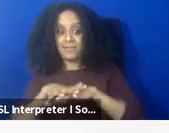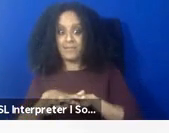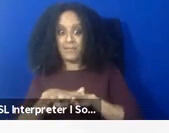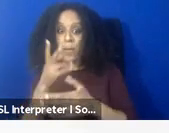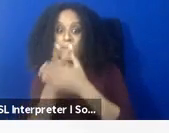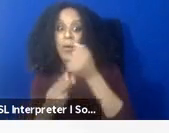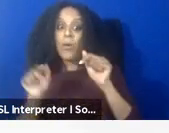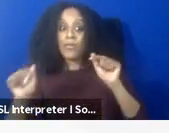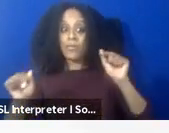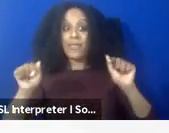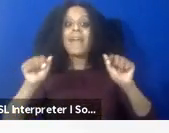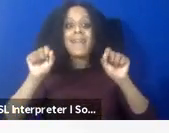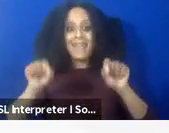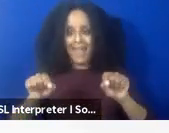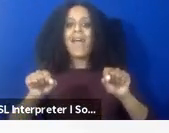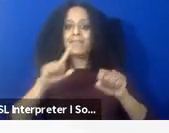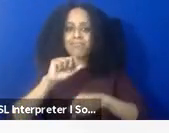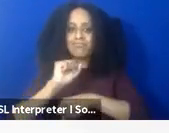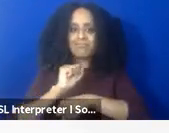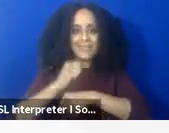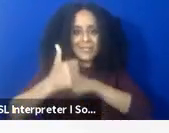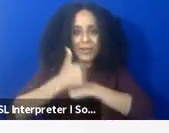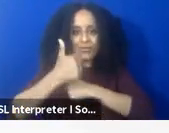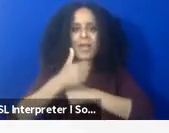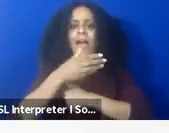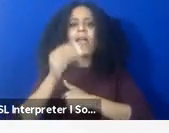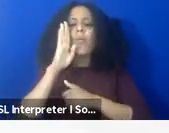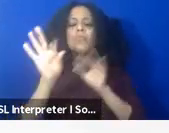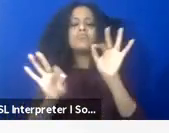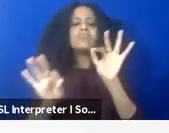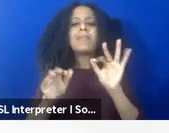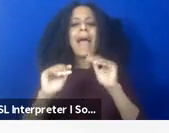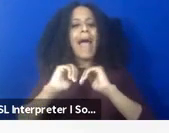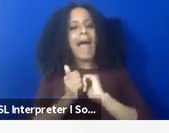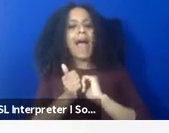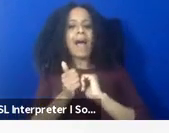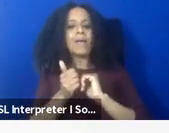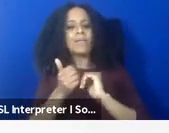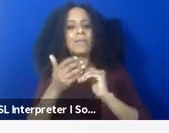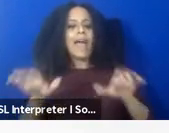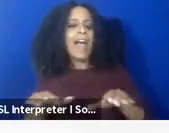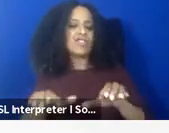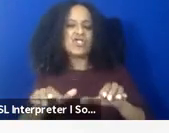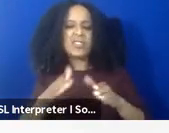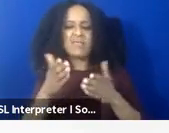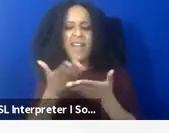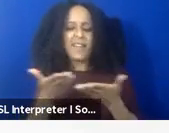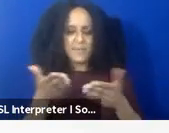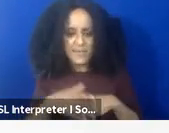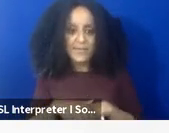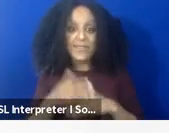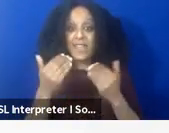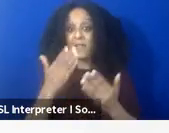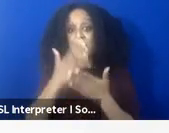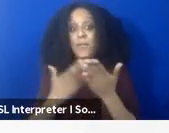be dangerous for our patients. And then I'll end with some action items that we can take away. So there's multiple risk factors for falling, but